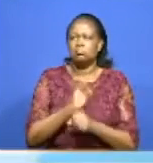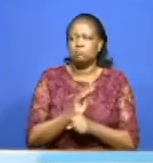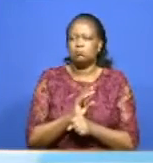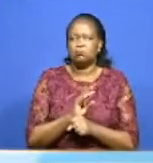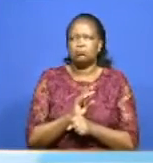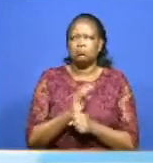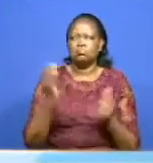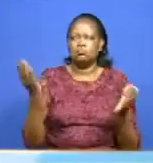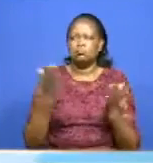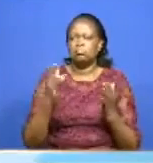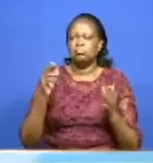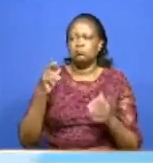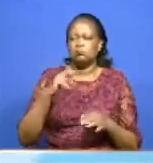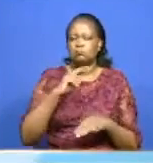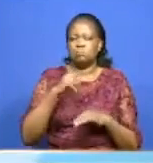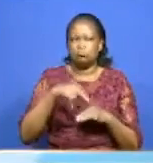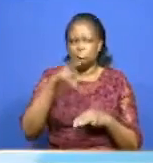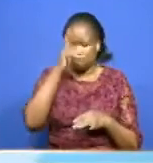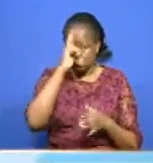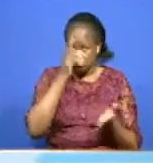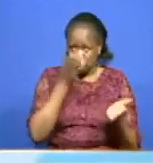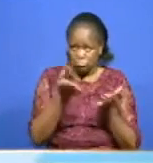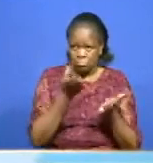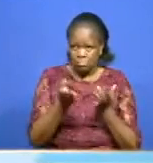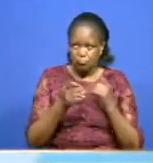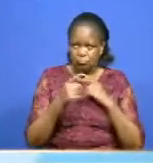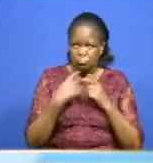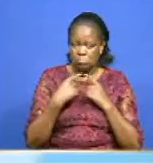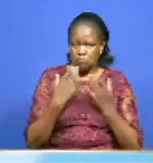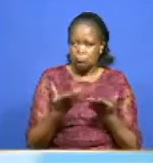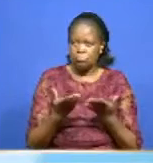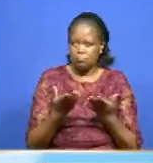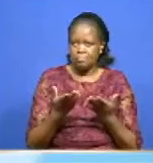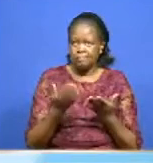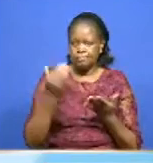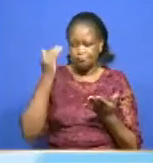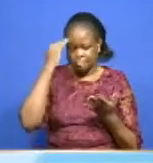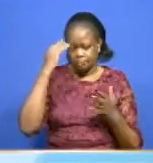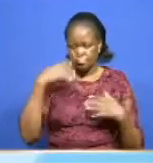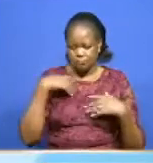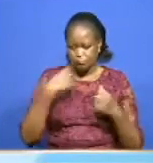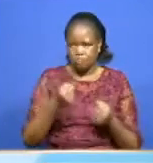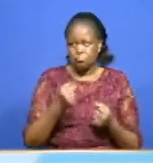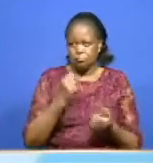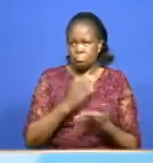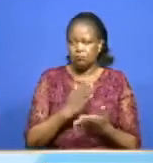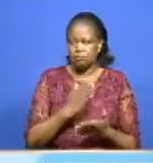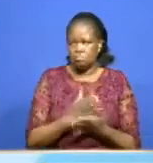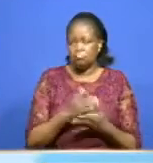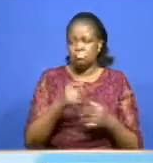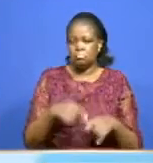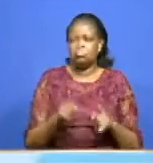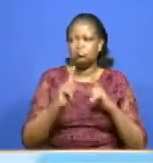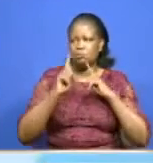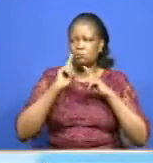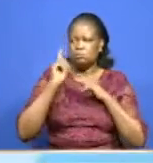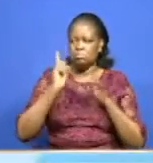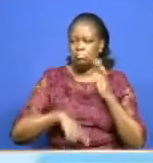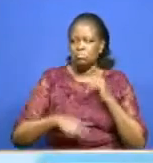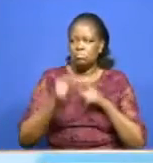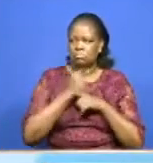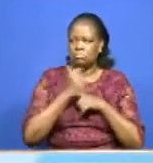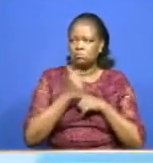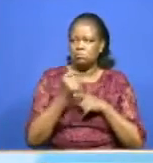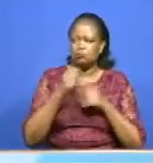the National Police Service, I beg your pardon, speaking about mental health. Of course, he has talked about training